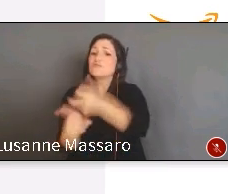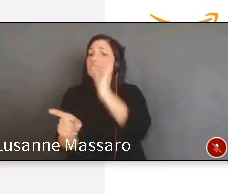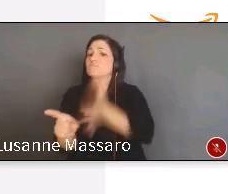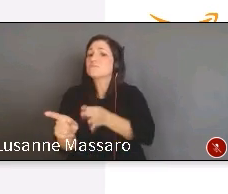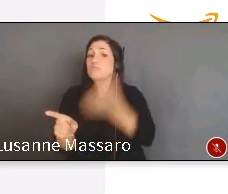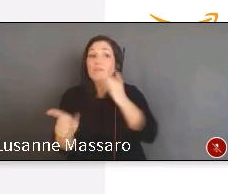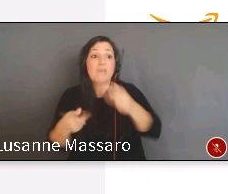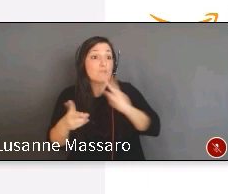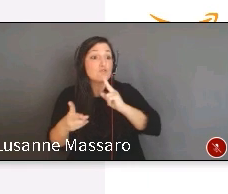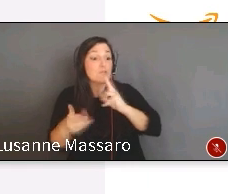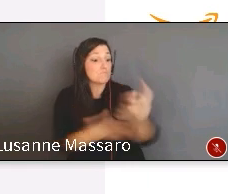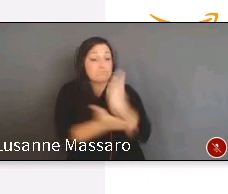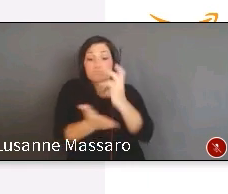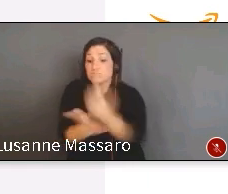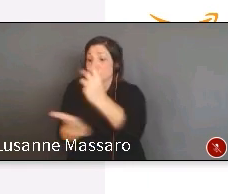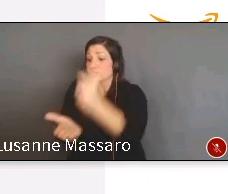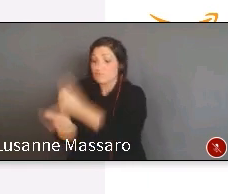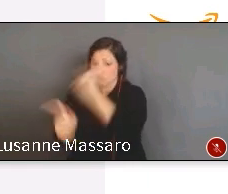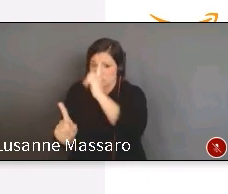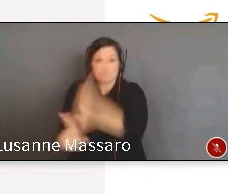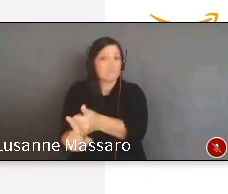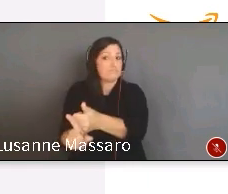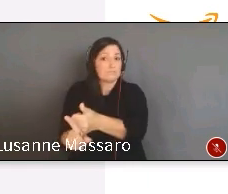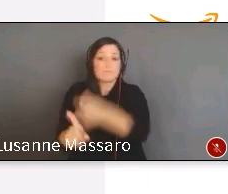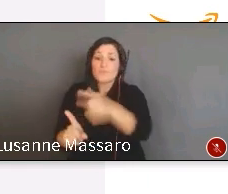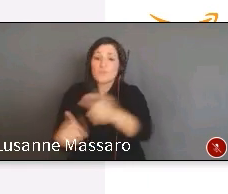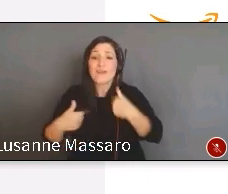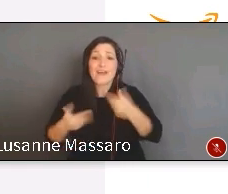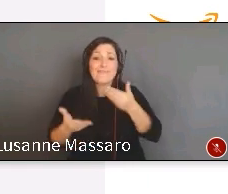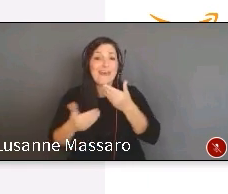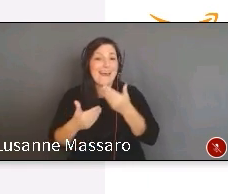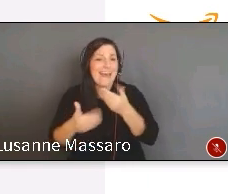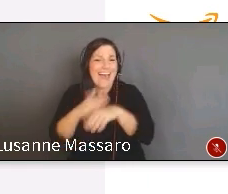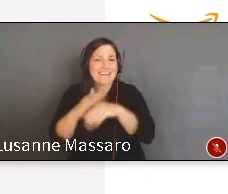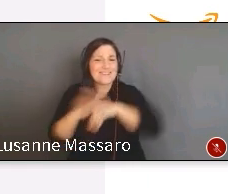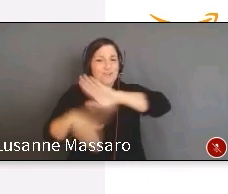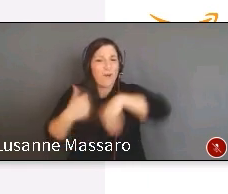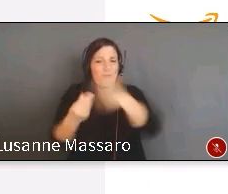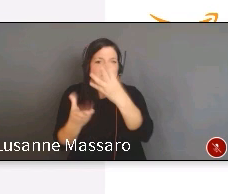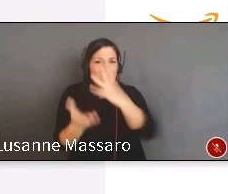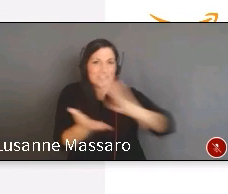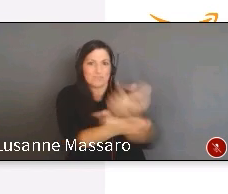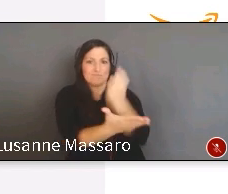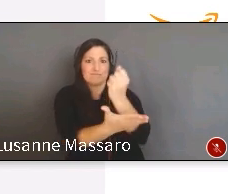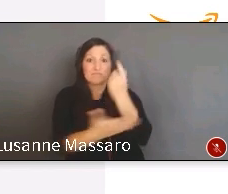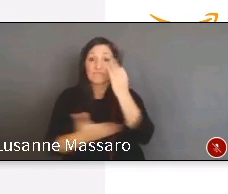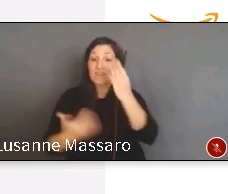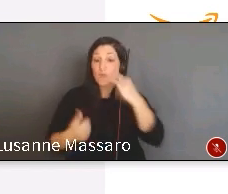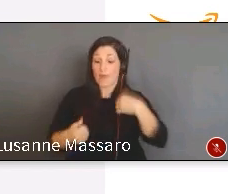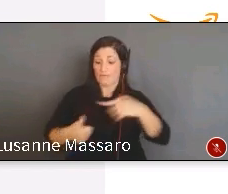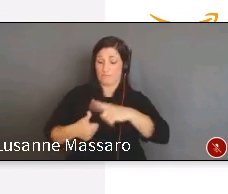many opportunities as you see fit, and you can have access to that information. As long as you demonstrate a positive work